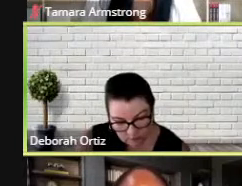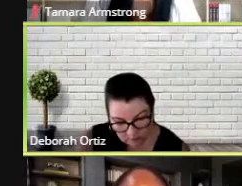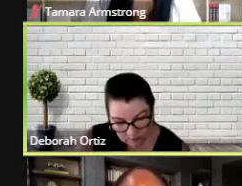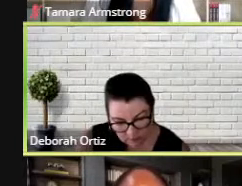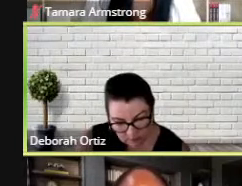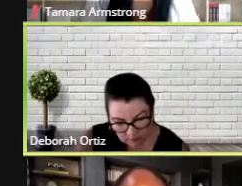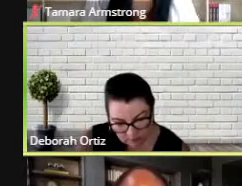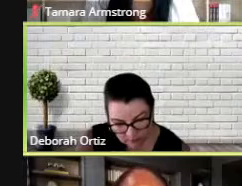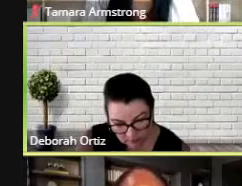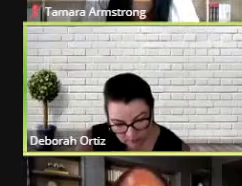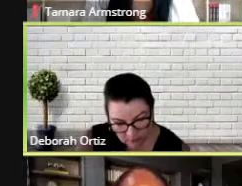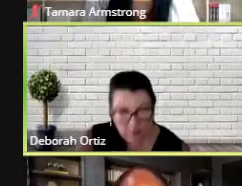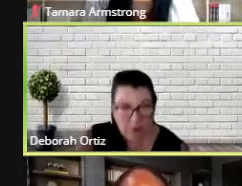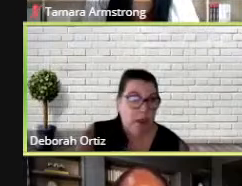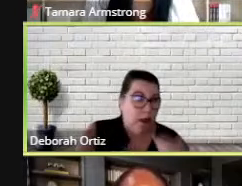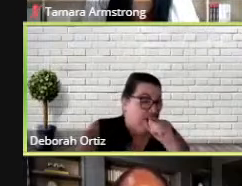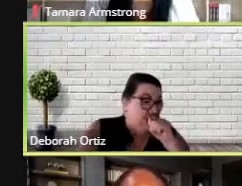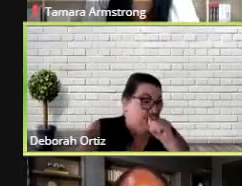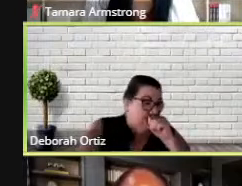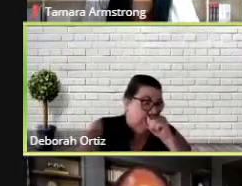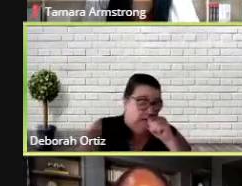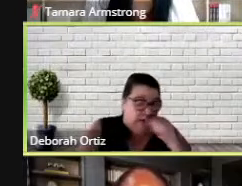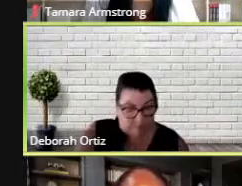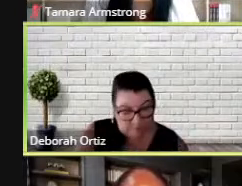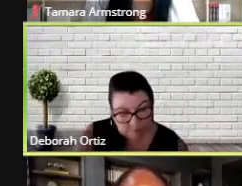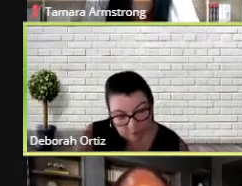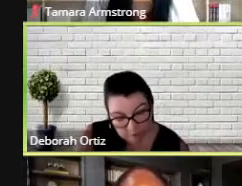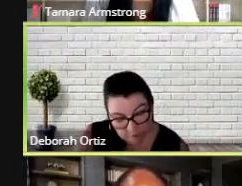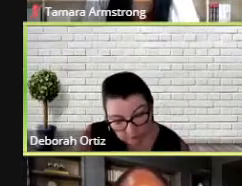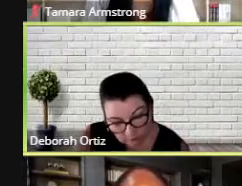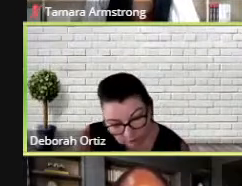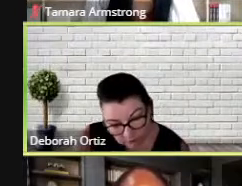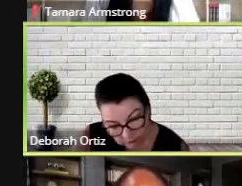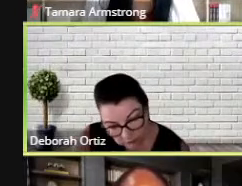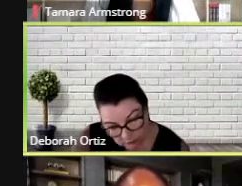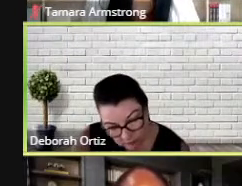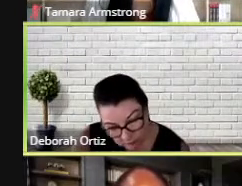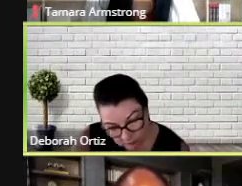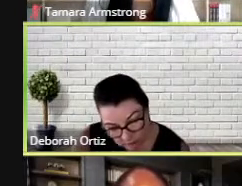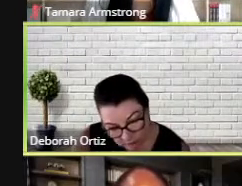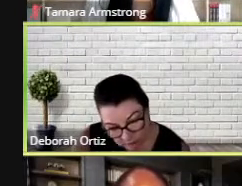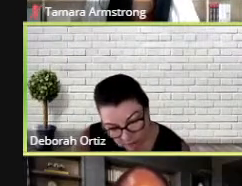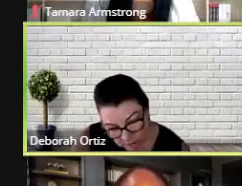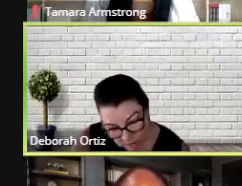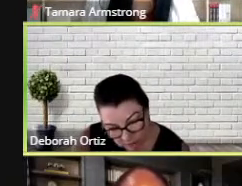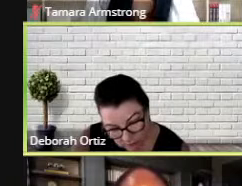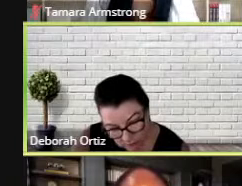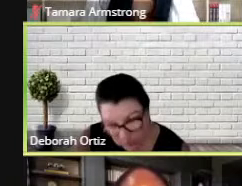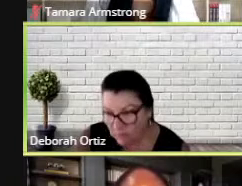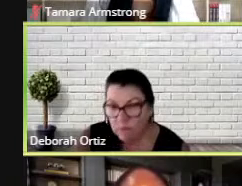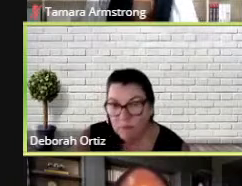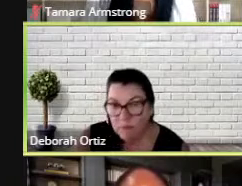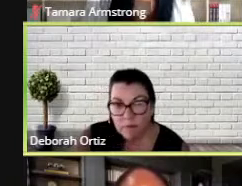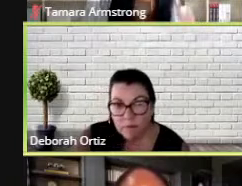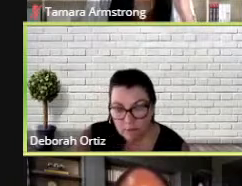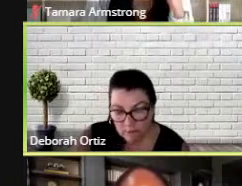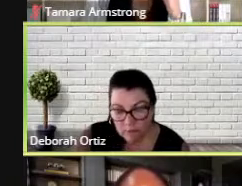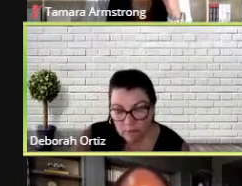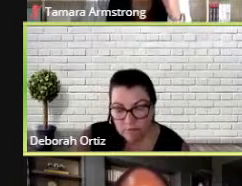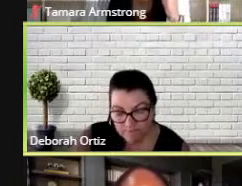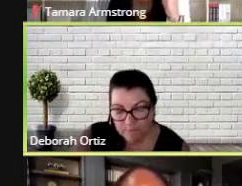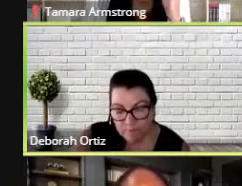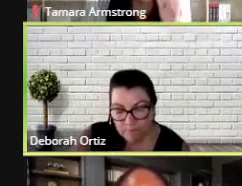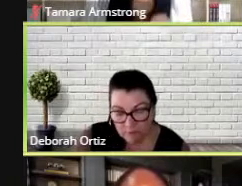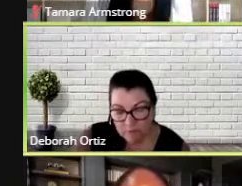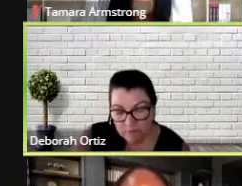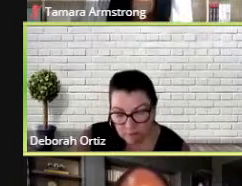much afraid for myself because I have been vaccinated, but I know that I can be infected without symptoms,